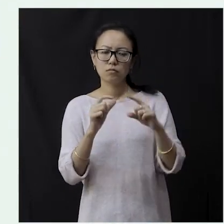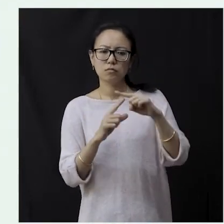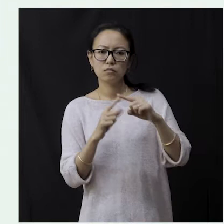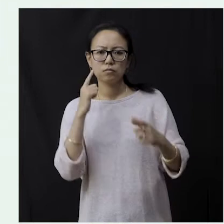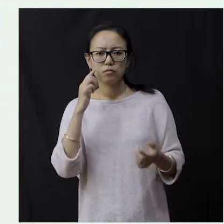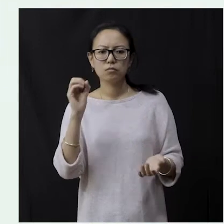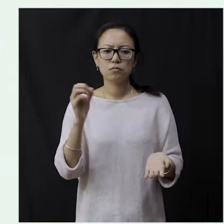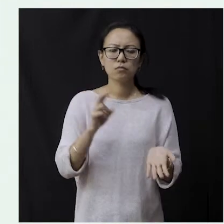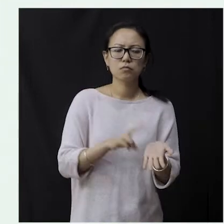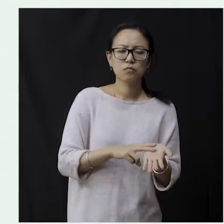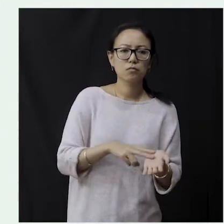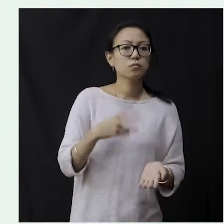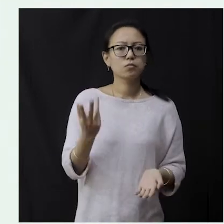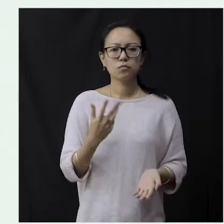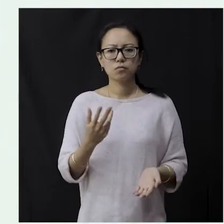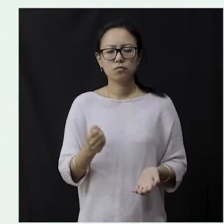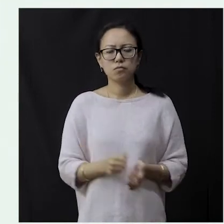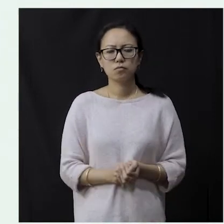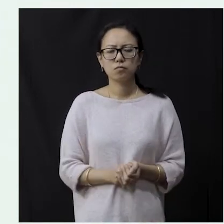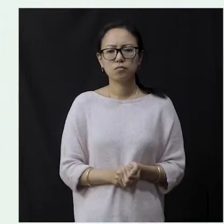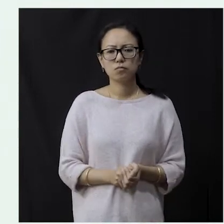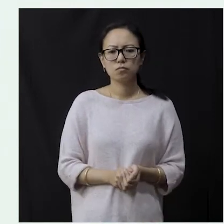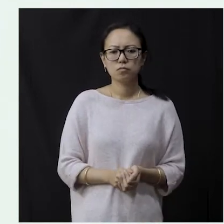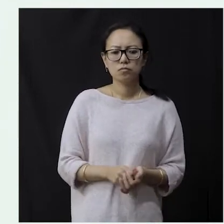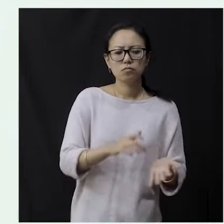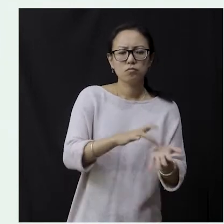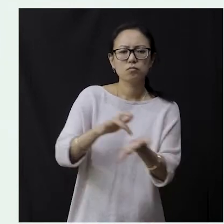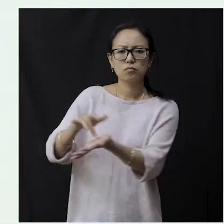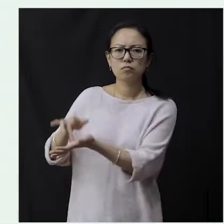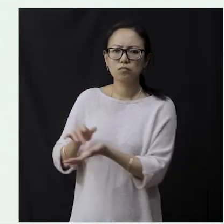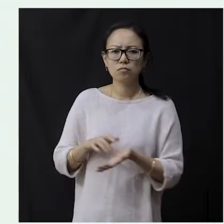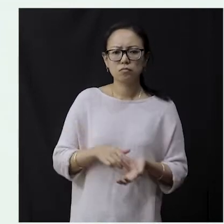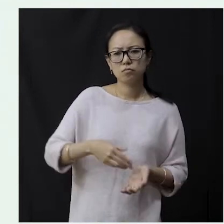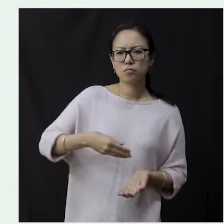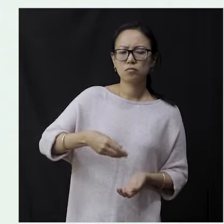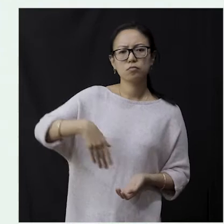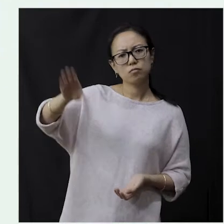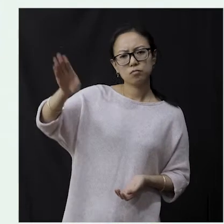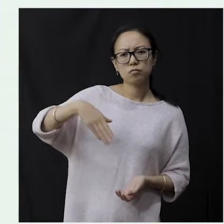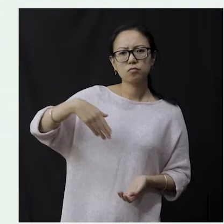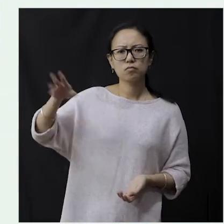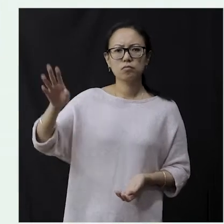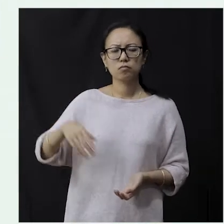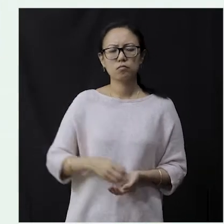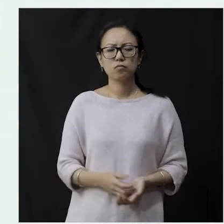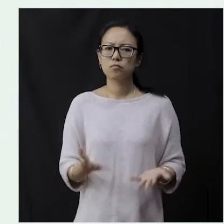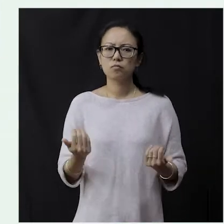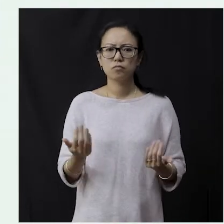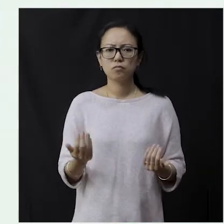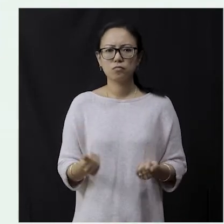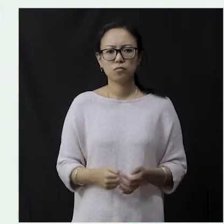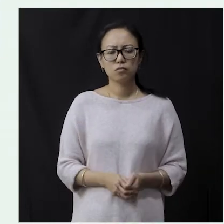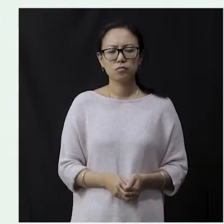Okay, something that helps you to travel. Earlier, what happened was people used to walk from one place to